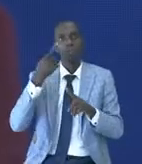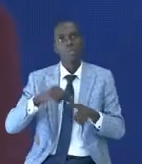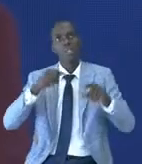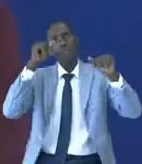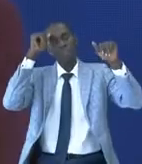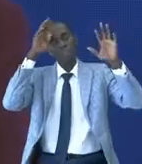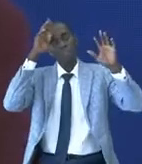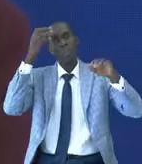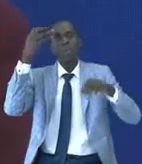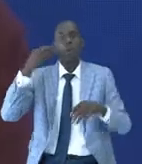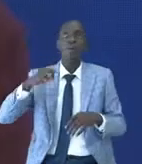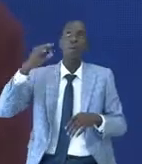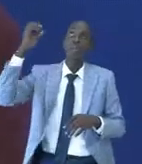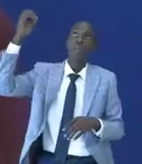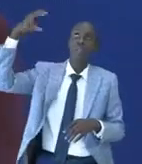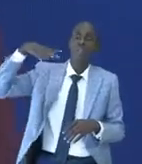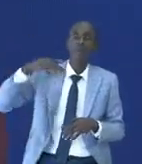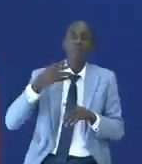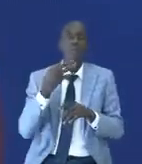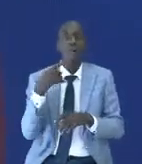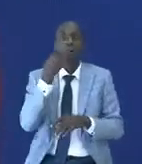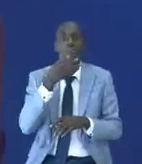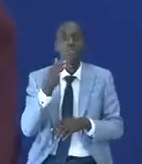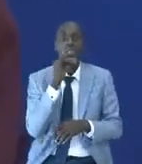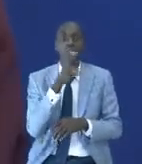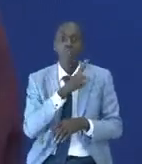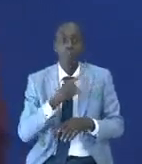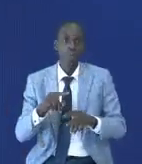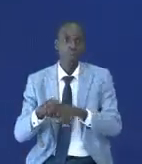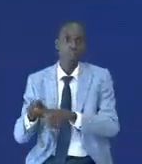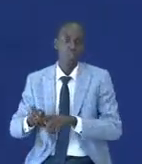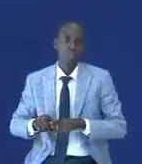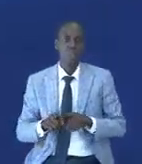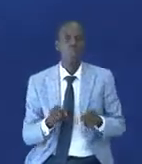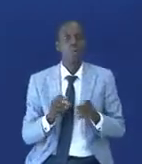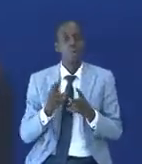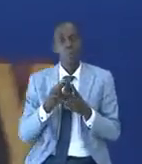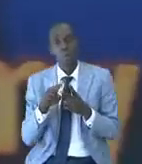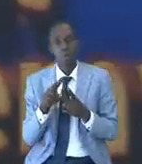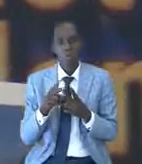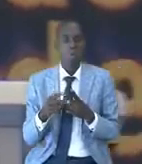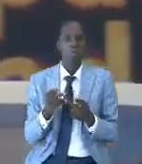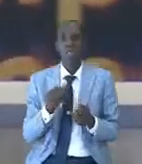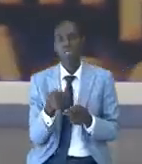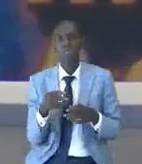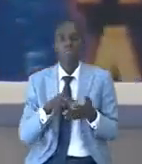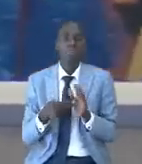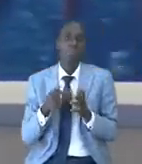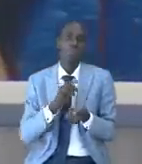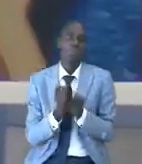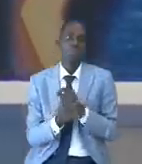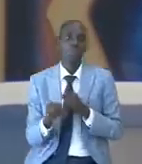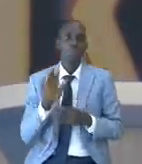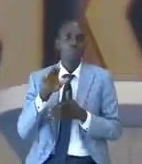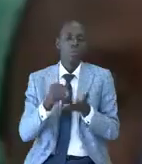of lights, with whom there is no variableness, neither shadow of turning. Yours